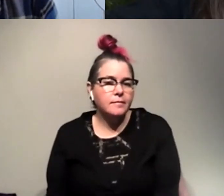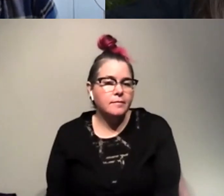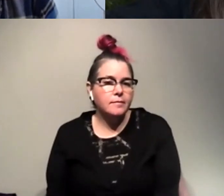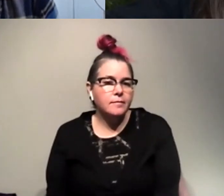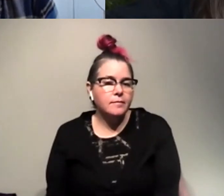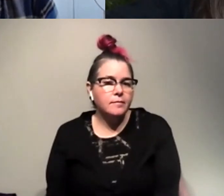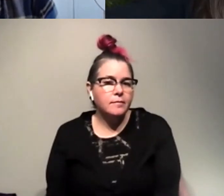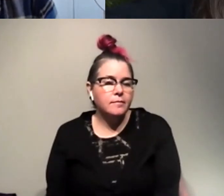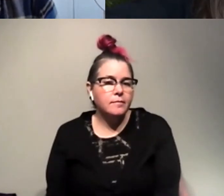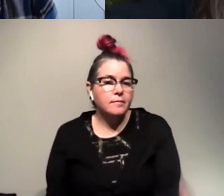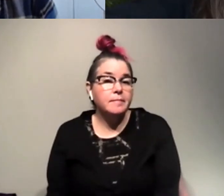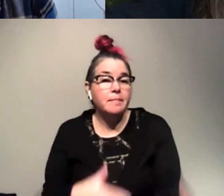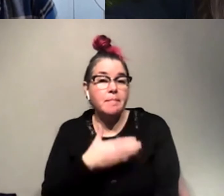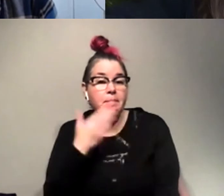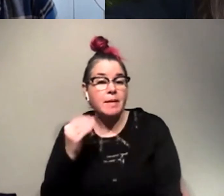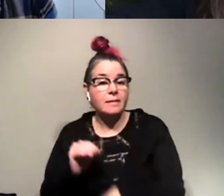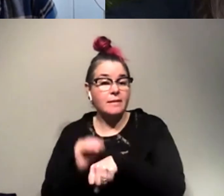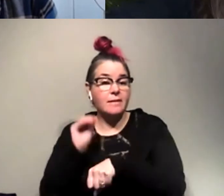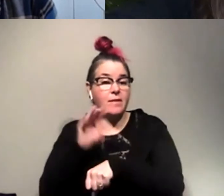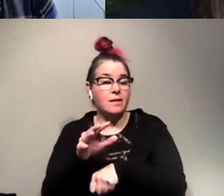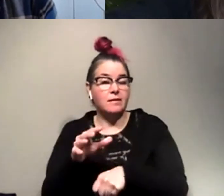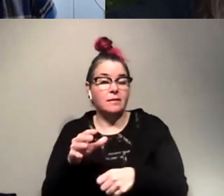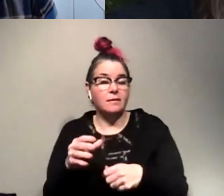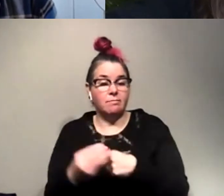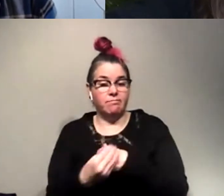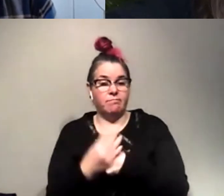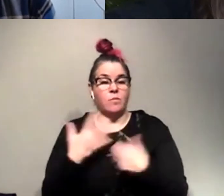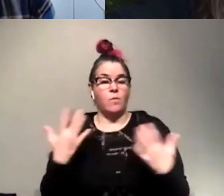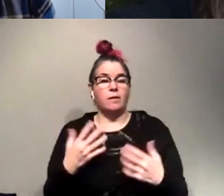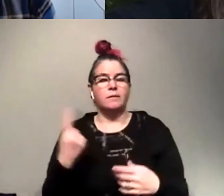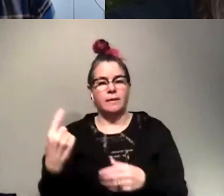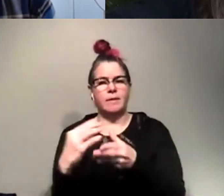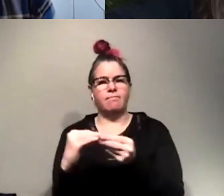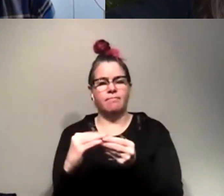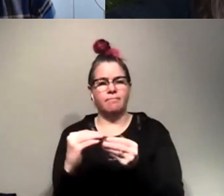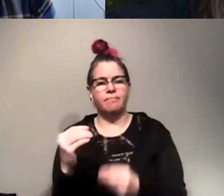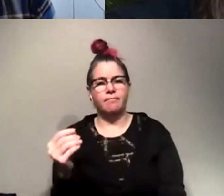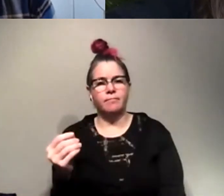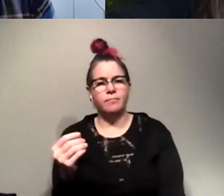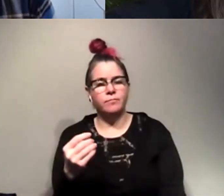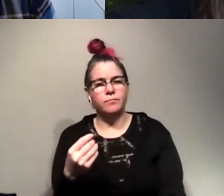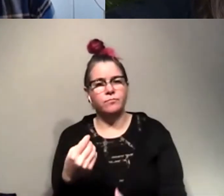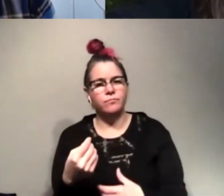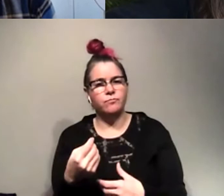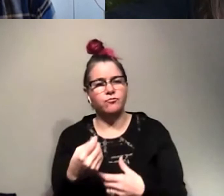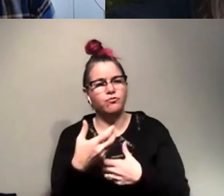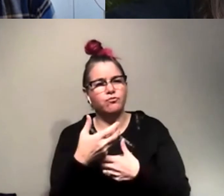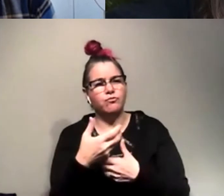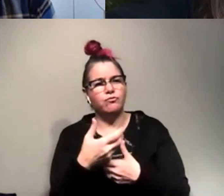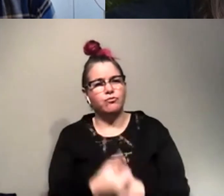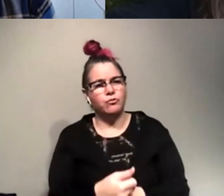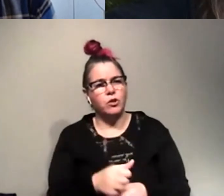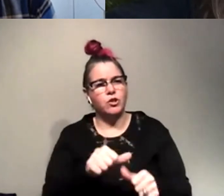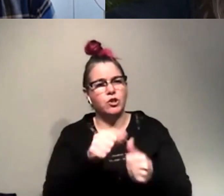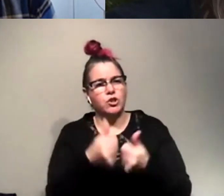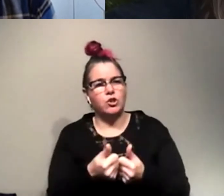I think the best advice that I ever got was somebody said, trust the shape of your